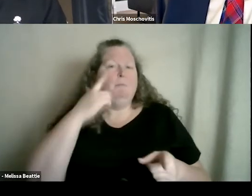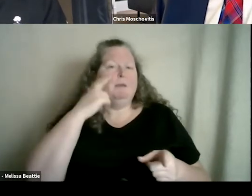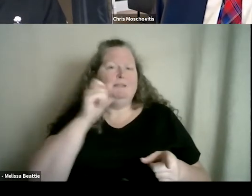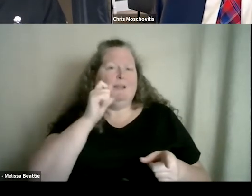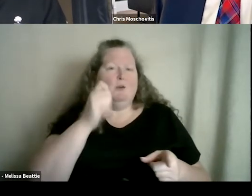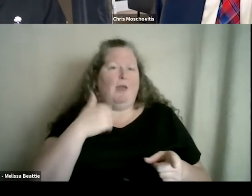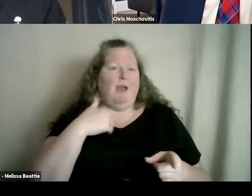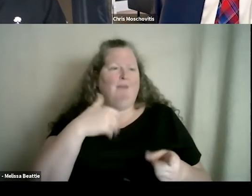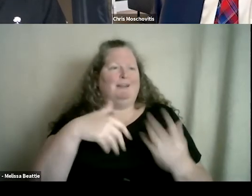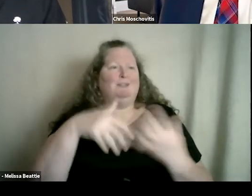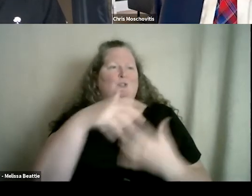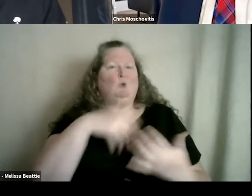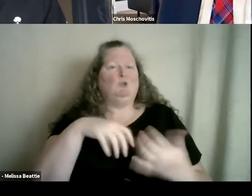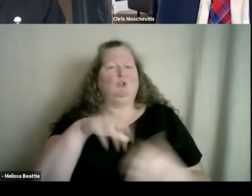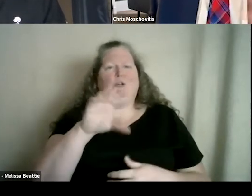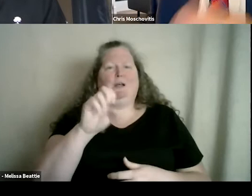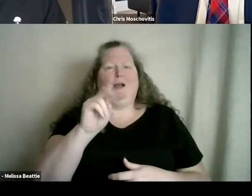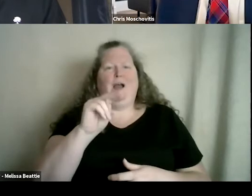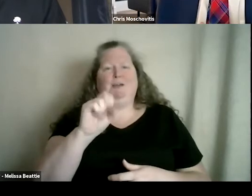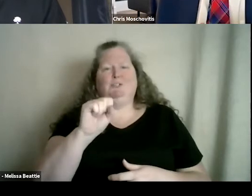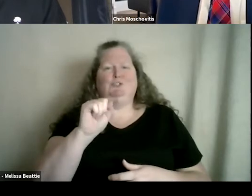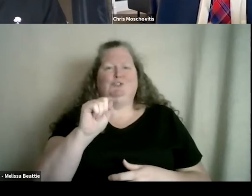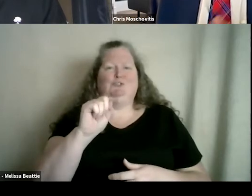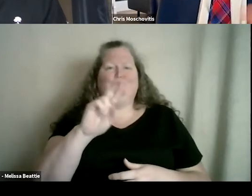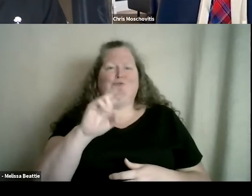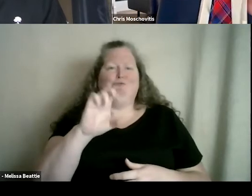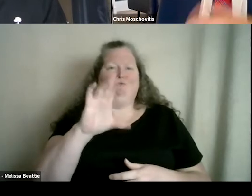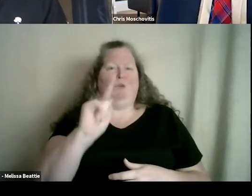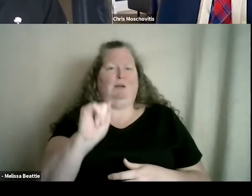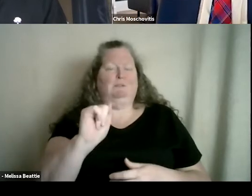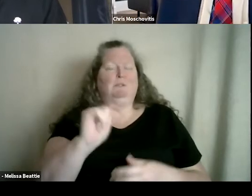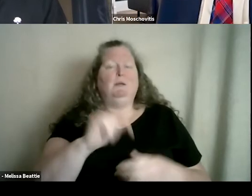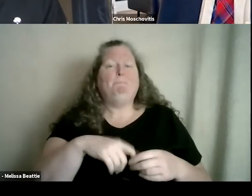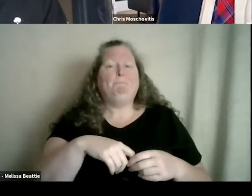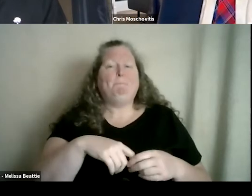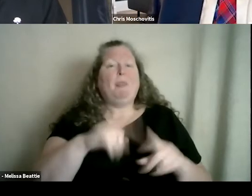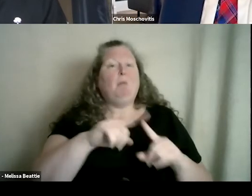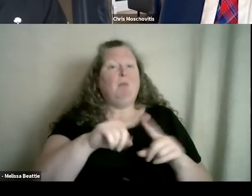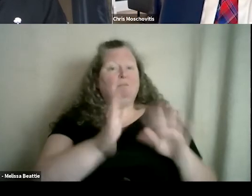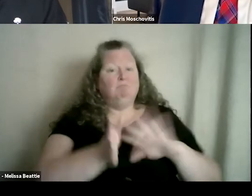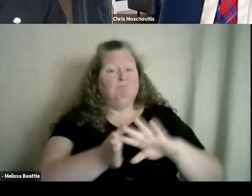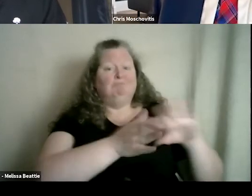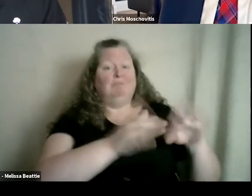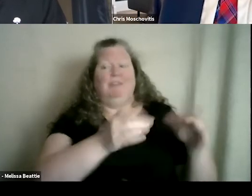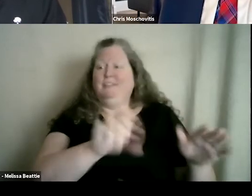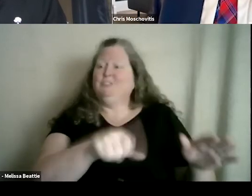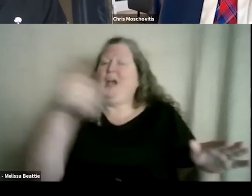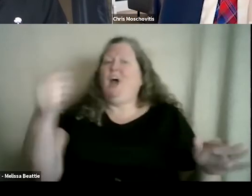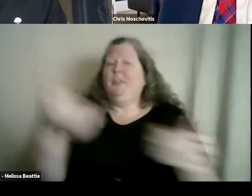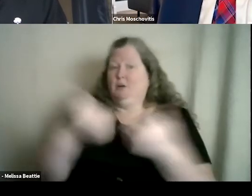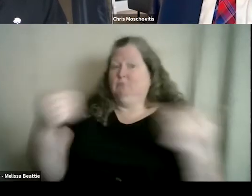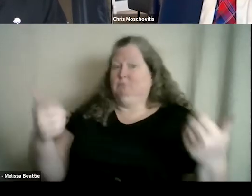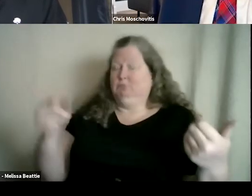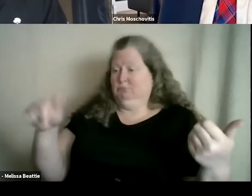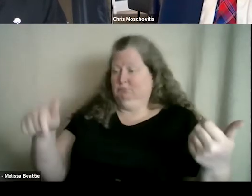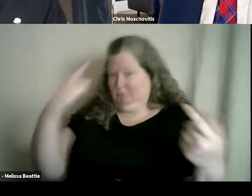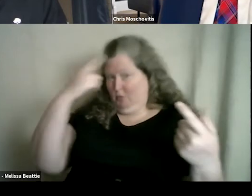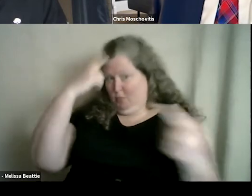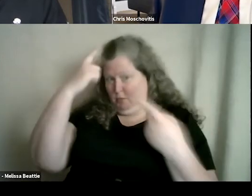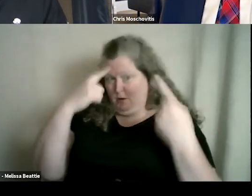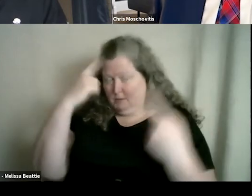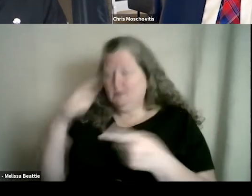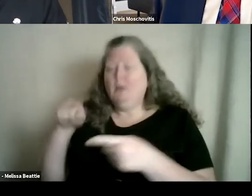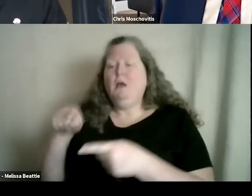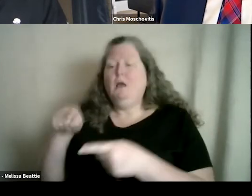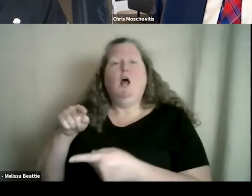money. And then there is the other side of the divide that says, well, the free marketplace